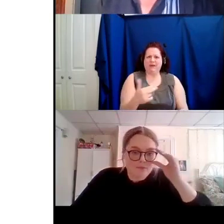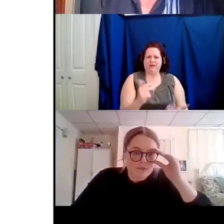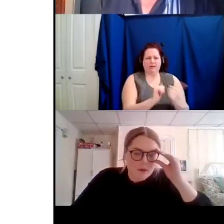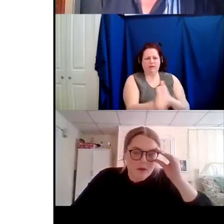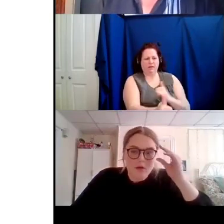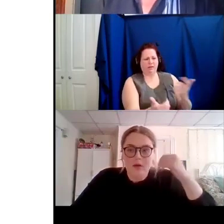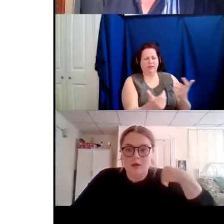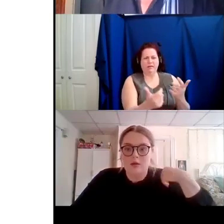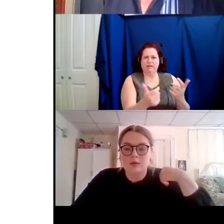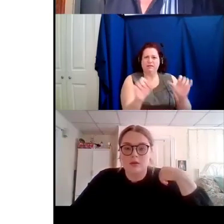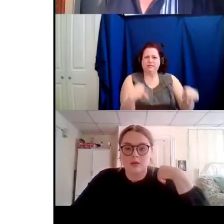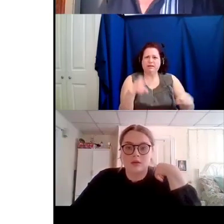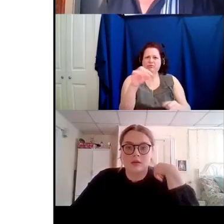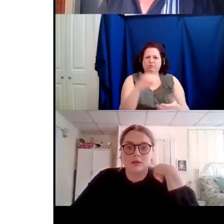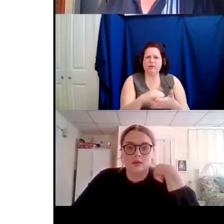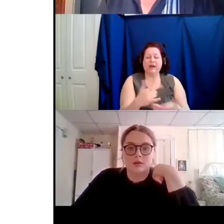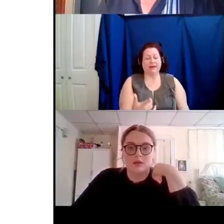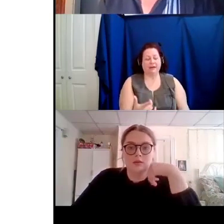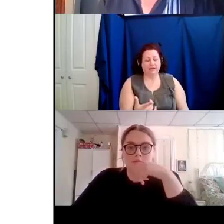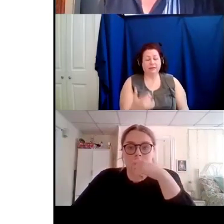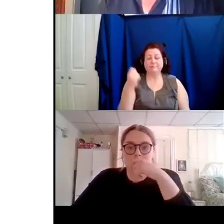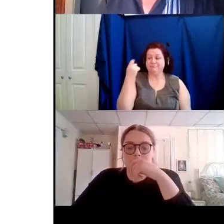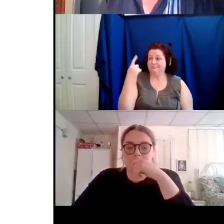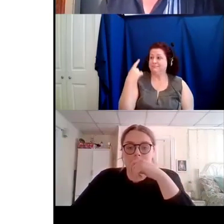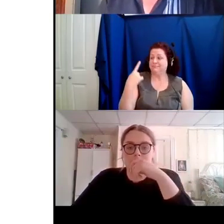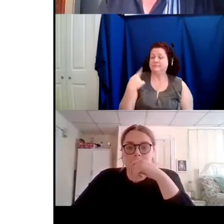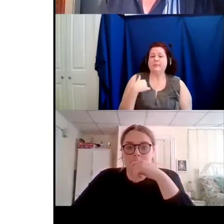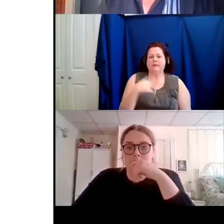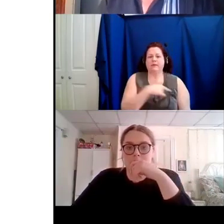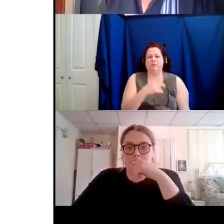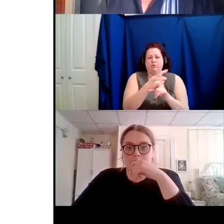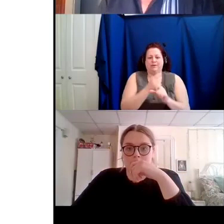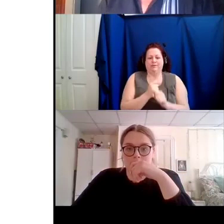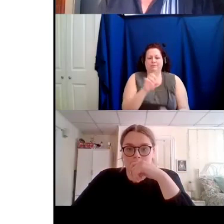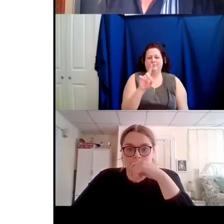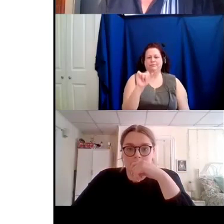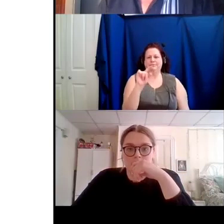be vigilant. The reason, we get data from hospitals,